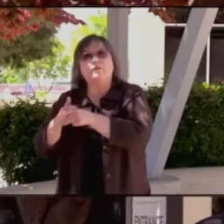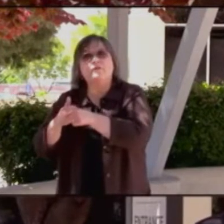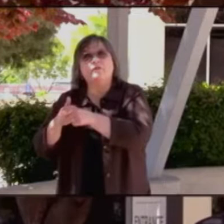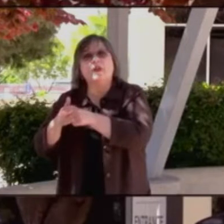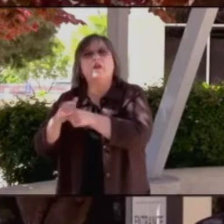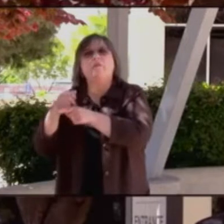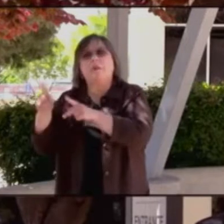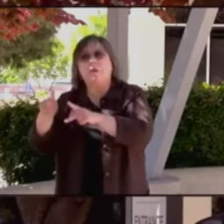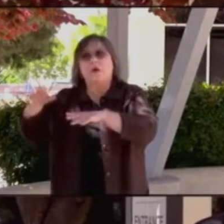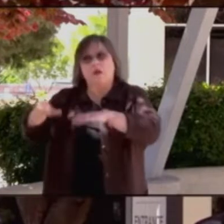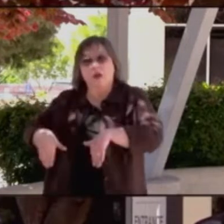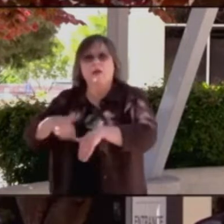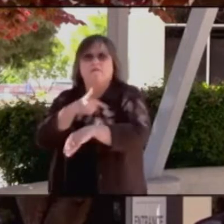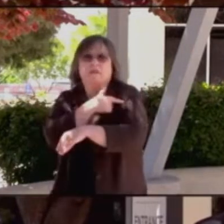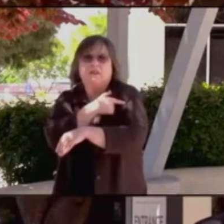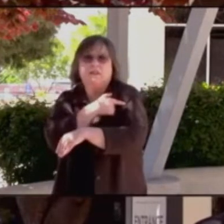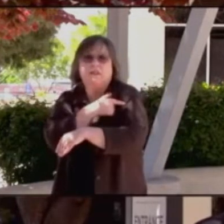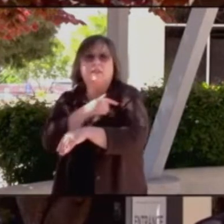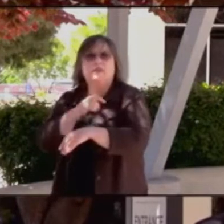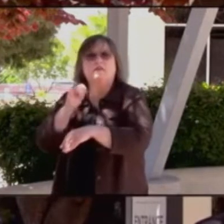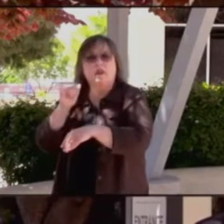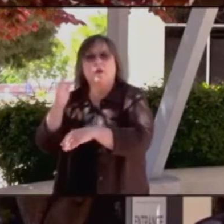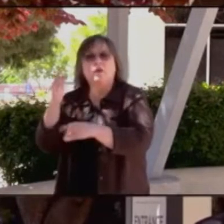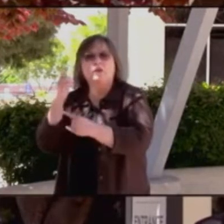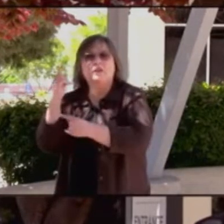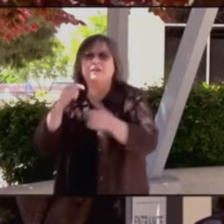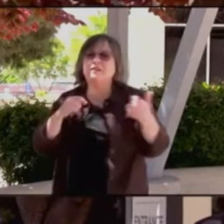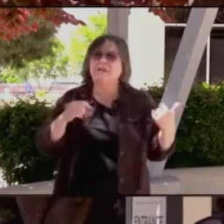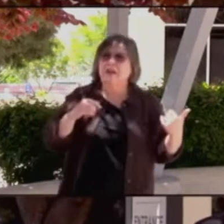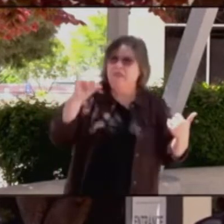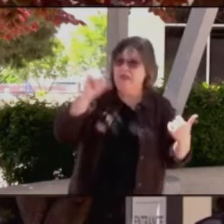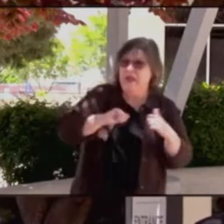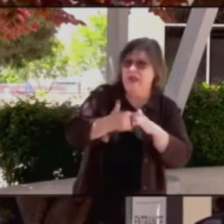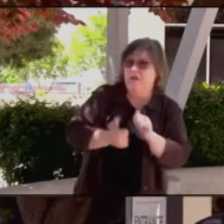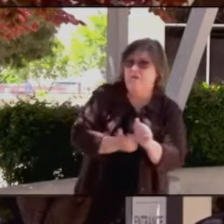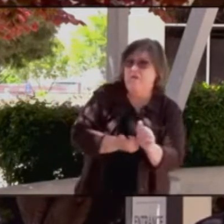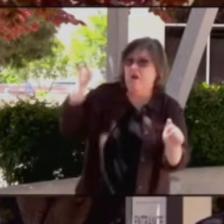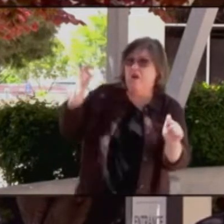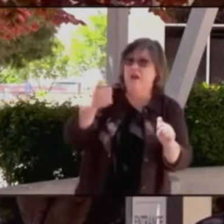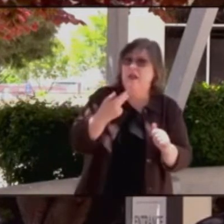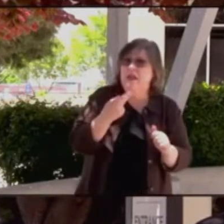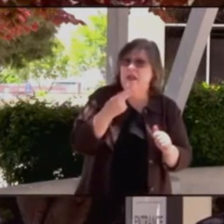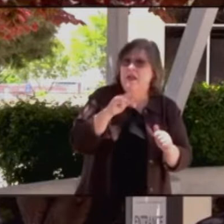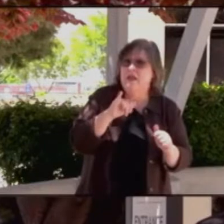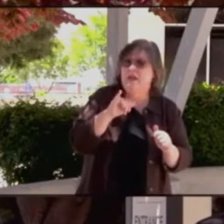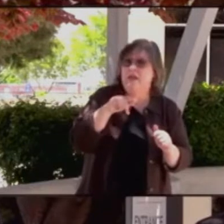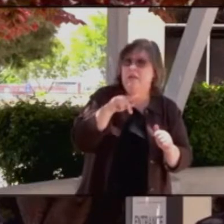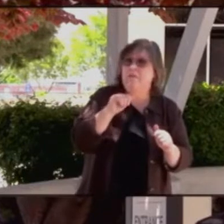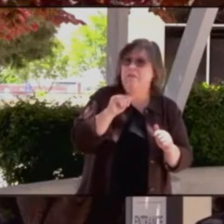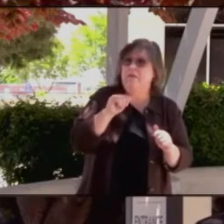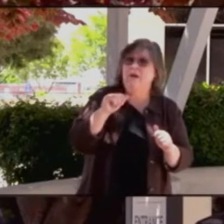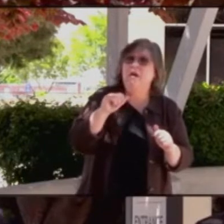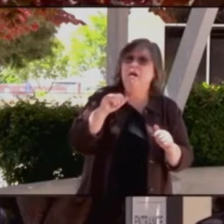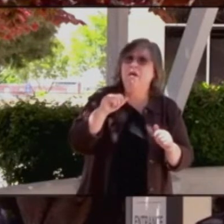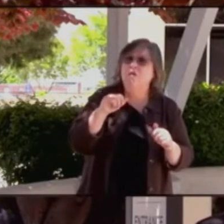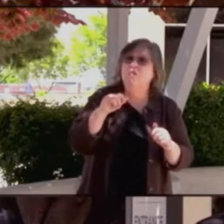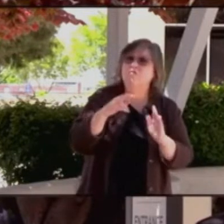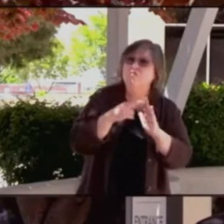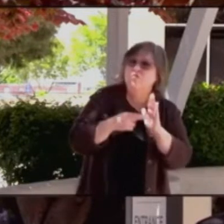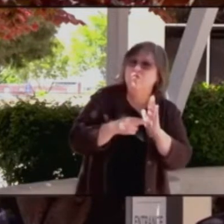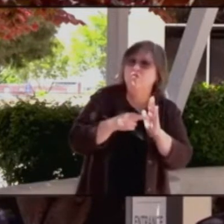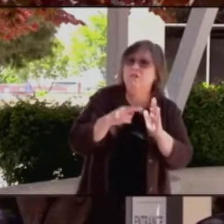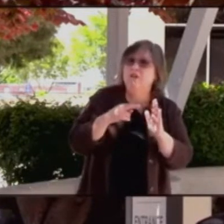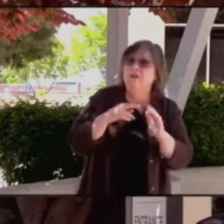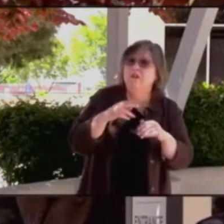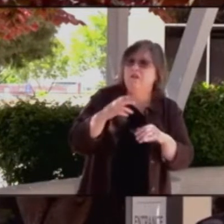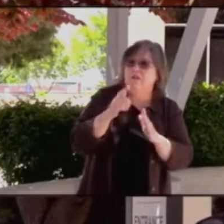the law, it's compliant with the law, and we've always been very focused on ensuring that our rules are compliant with all